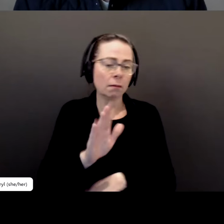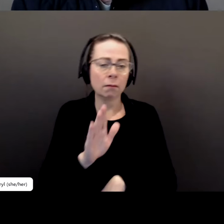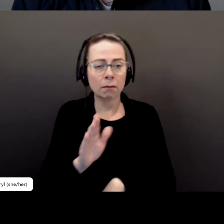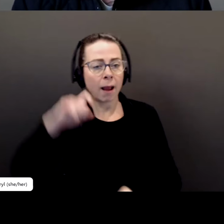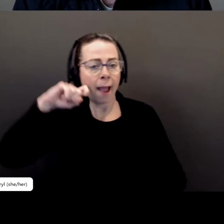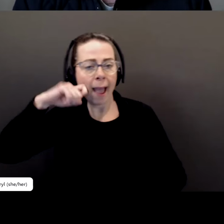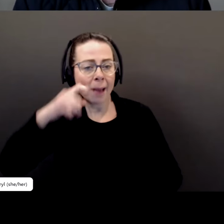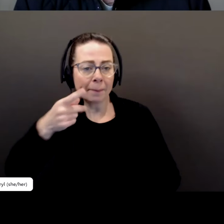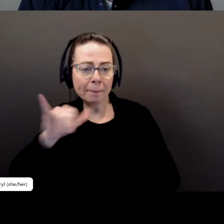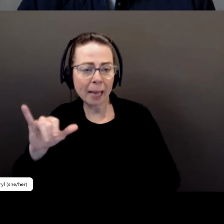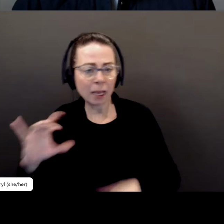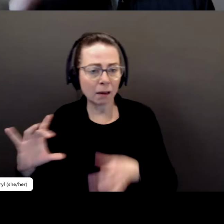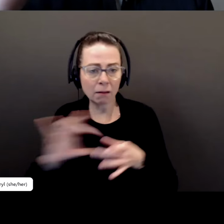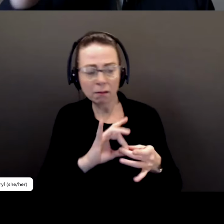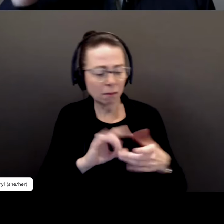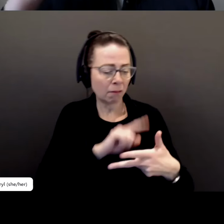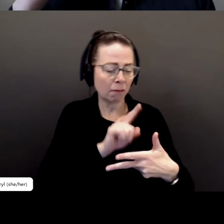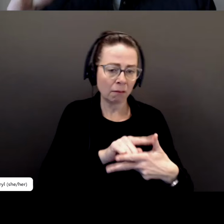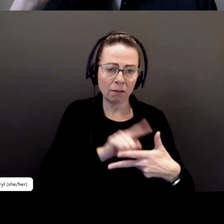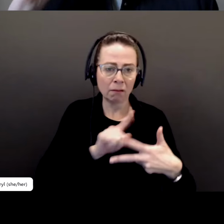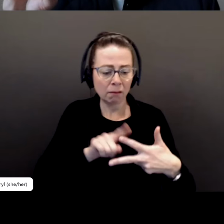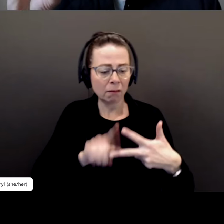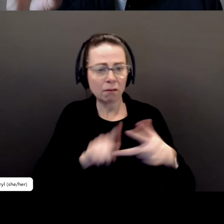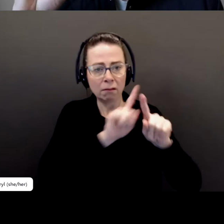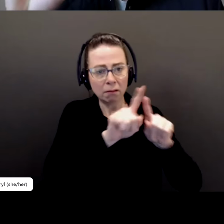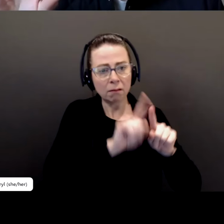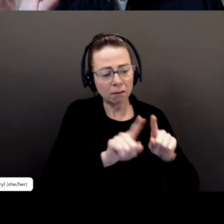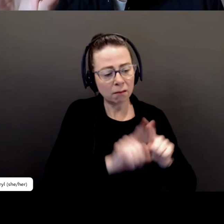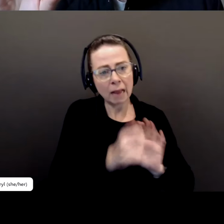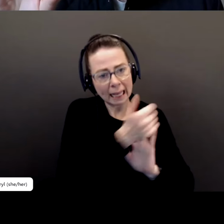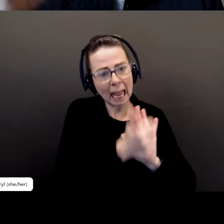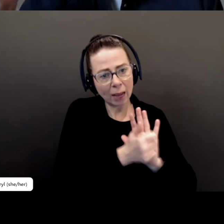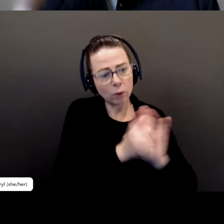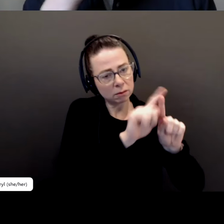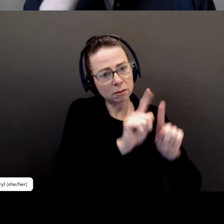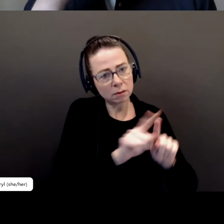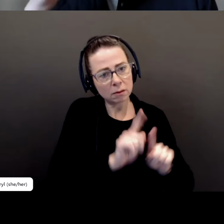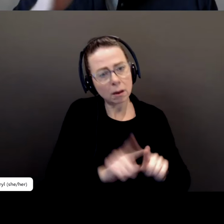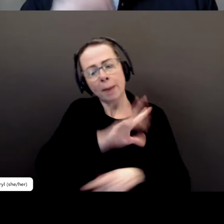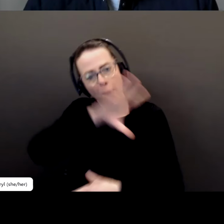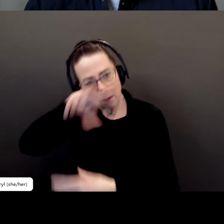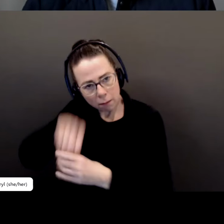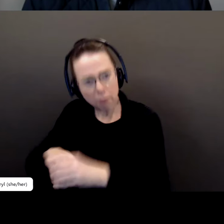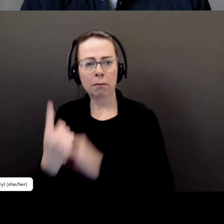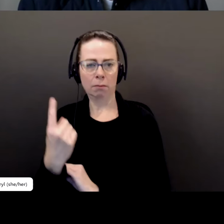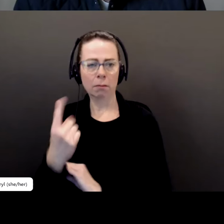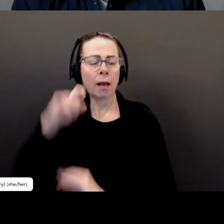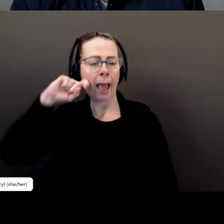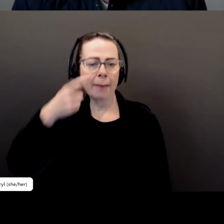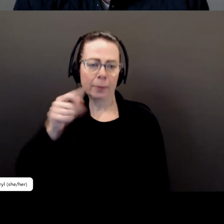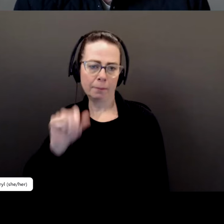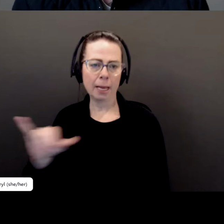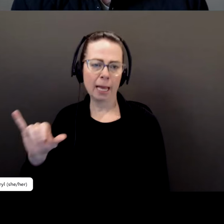to a CIBC checking account, but they'll all come up as Apple Pay spending alerts. So that could be a little different because of